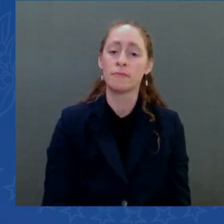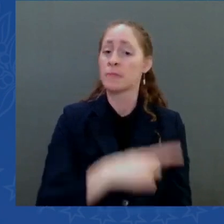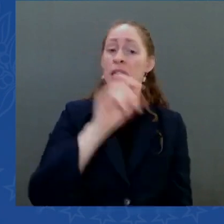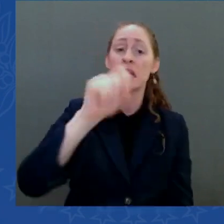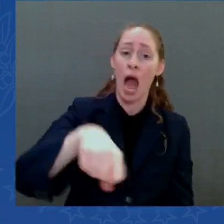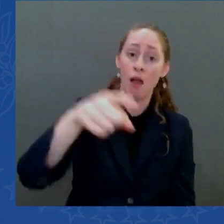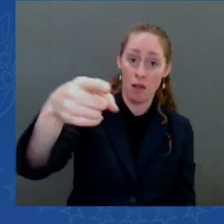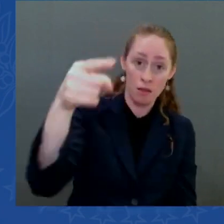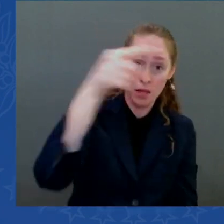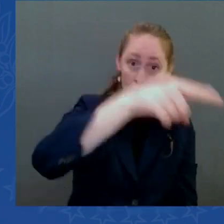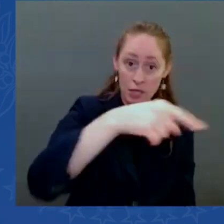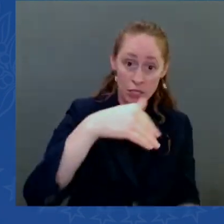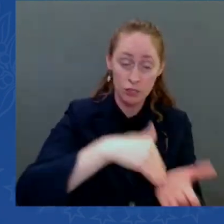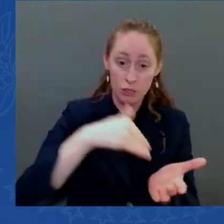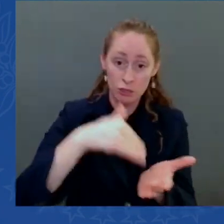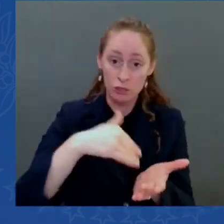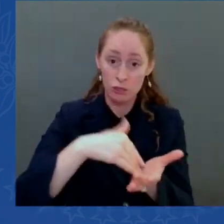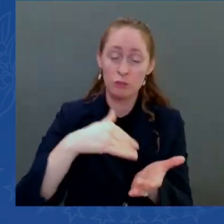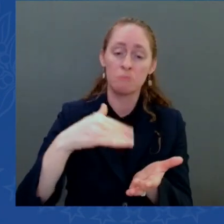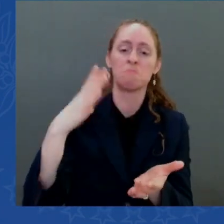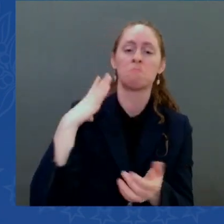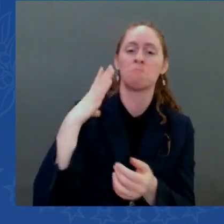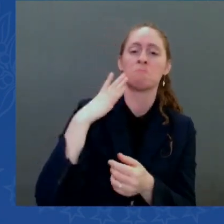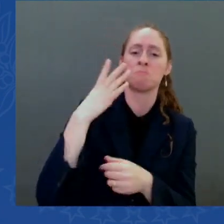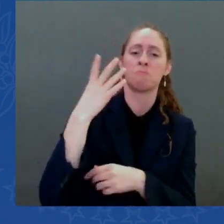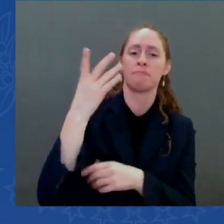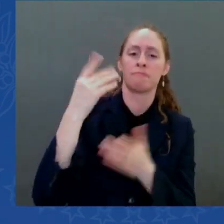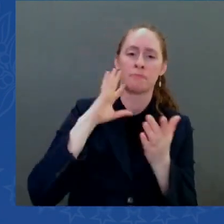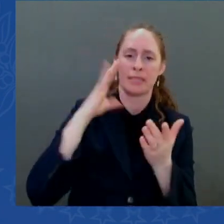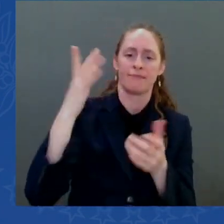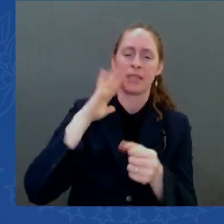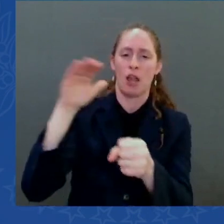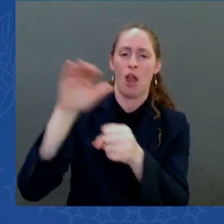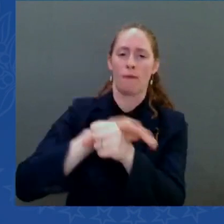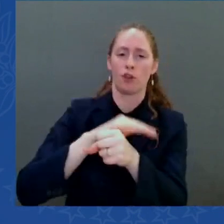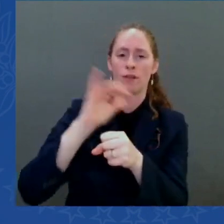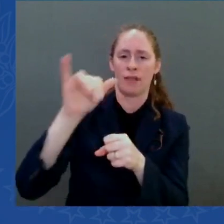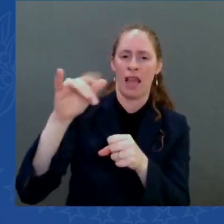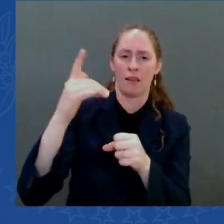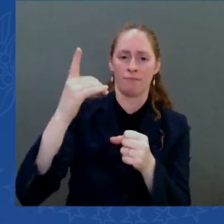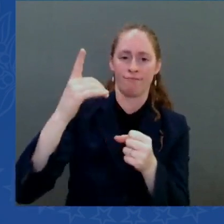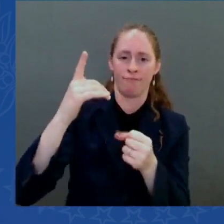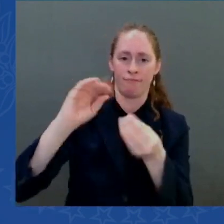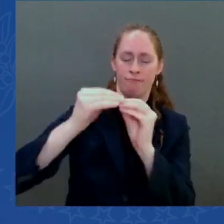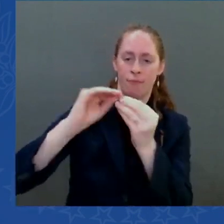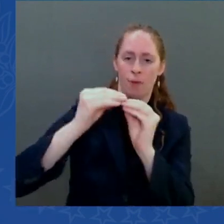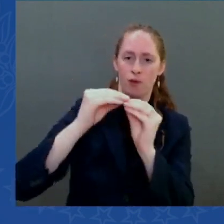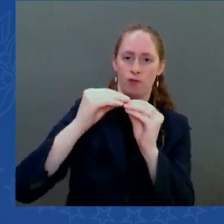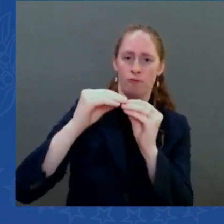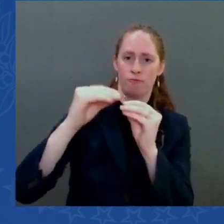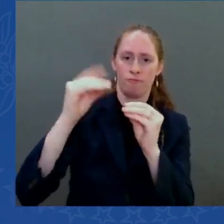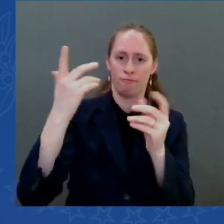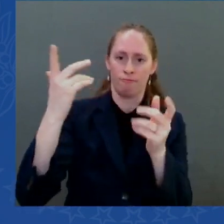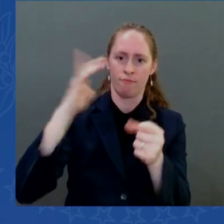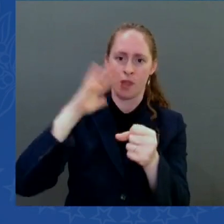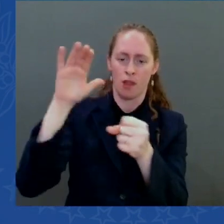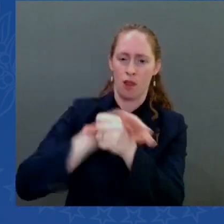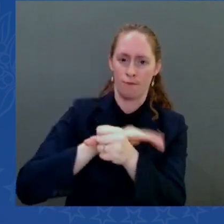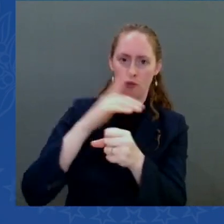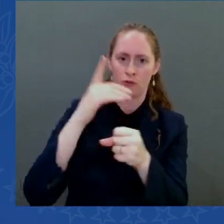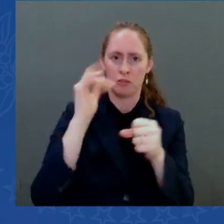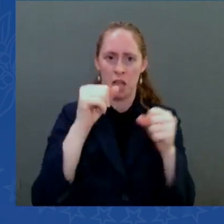operation, et cetera. But the only thing they can't negotiate are prescription drugs, except for one area. We